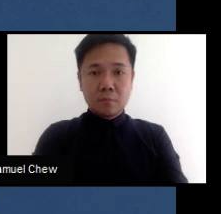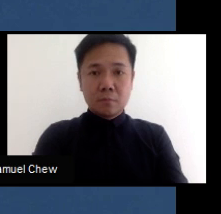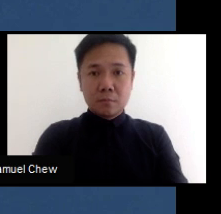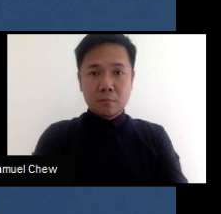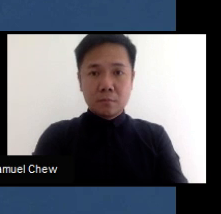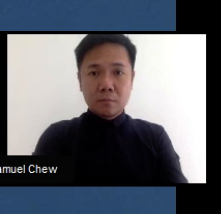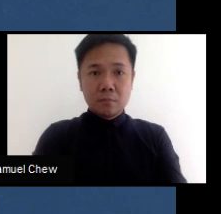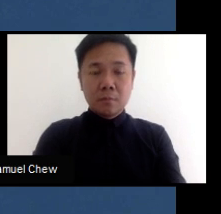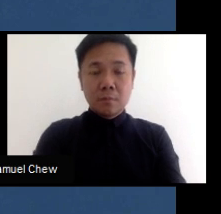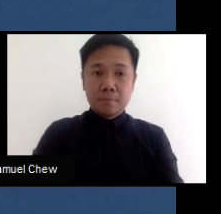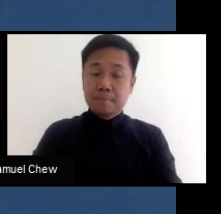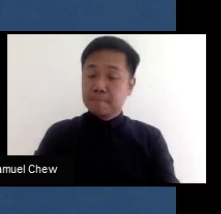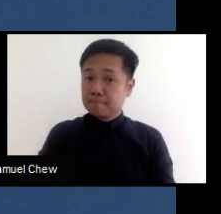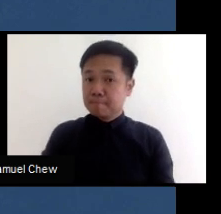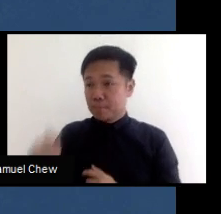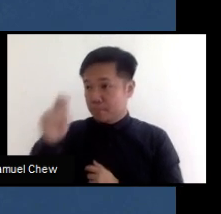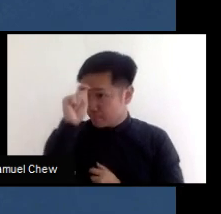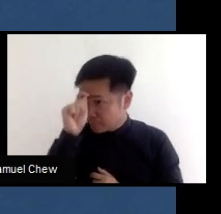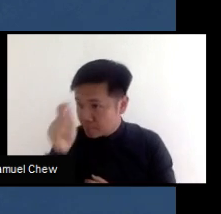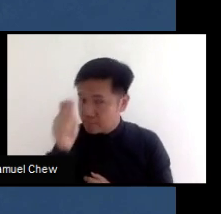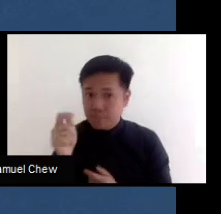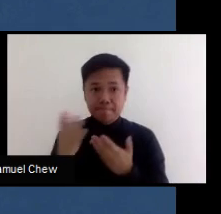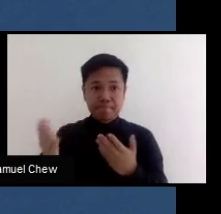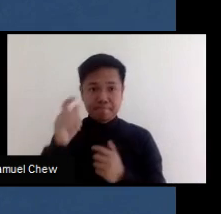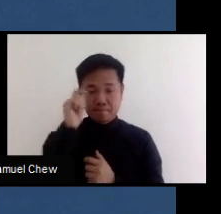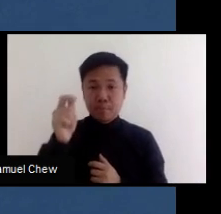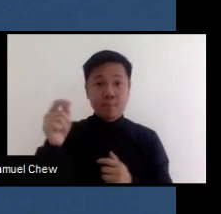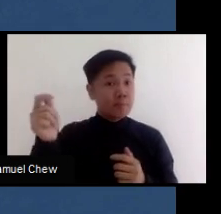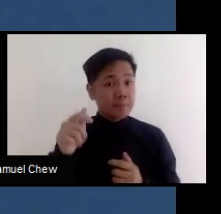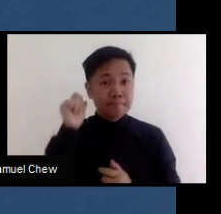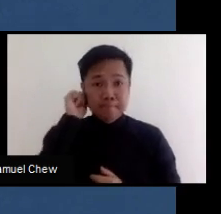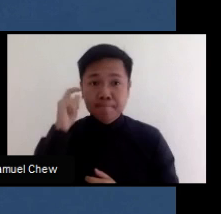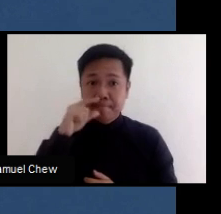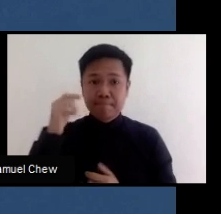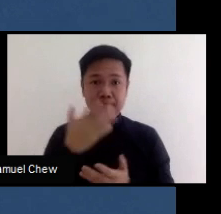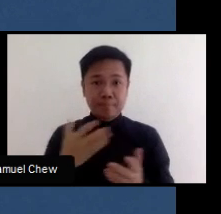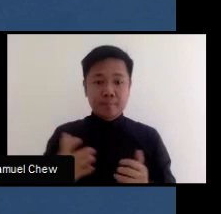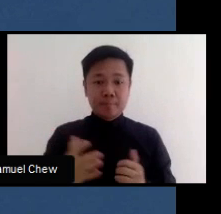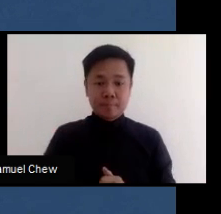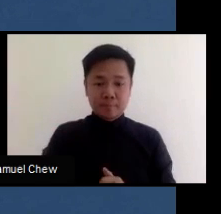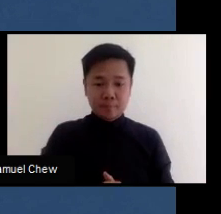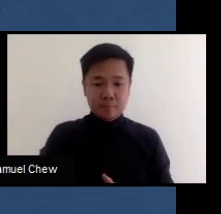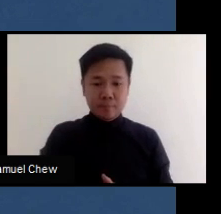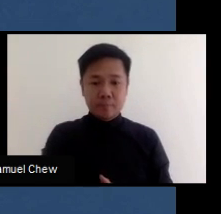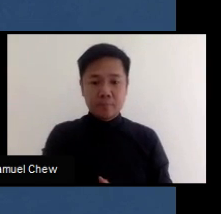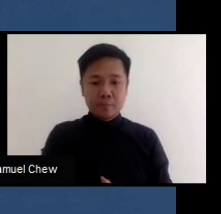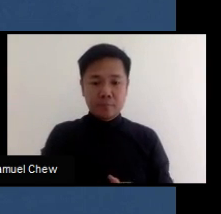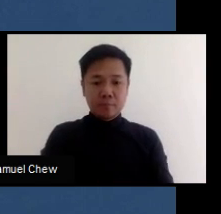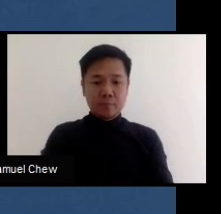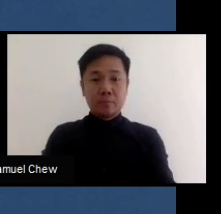Distinguished delegates, ladies and gentlemen, we were just allowing time for